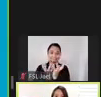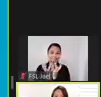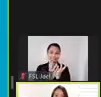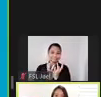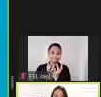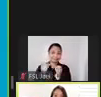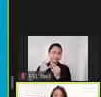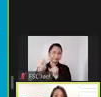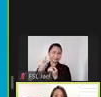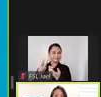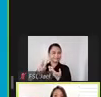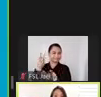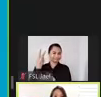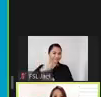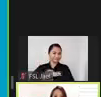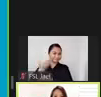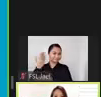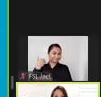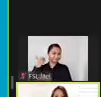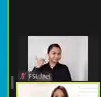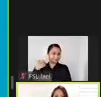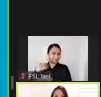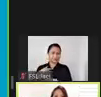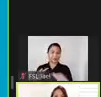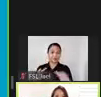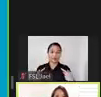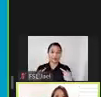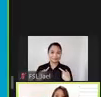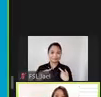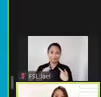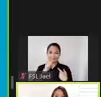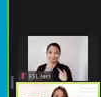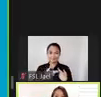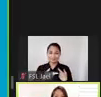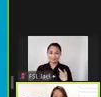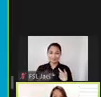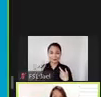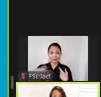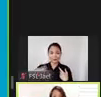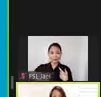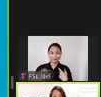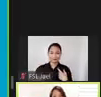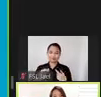nila at talagang dapat pakinggan at pag-usapan. Let